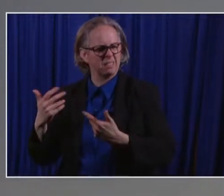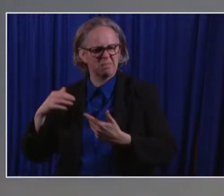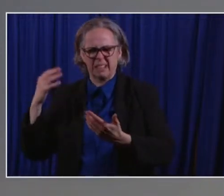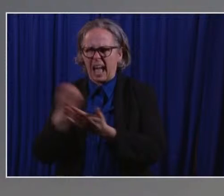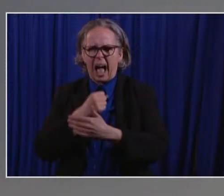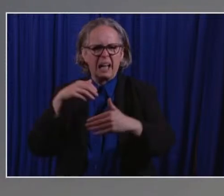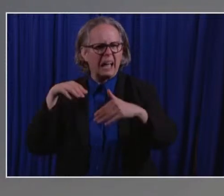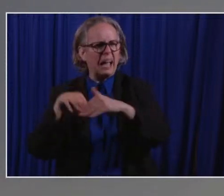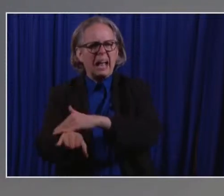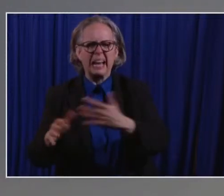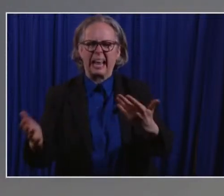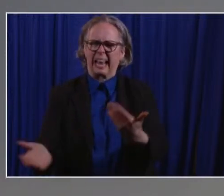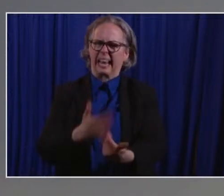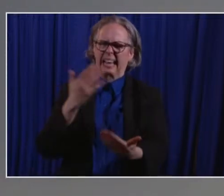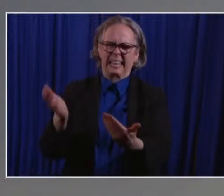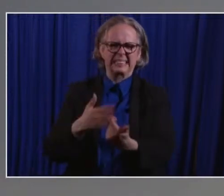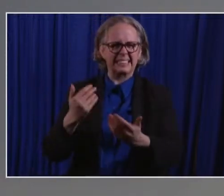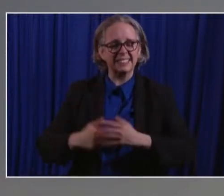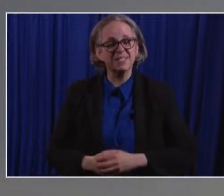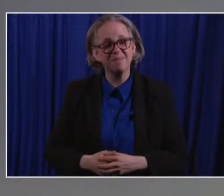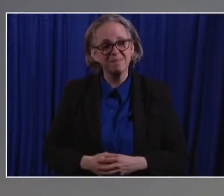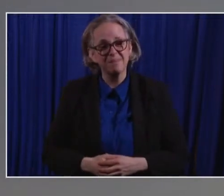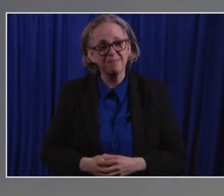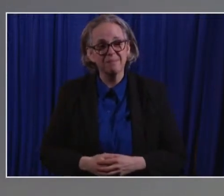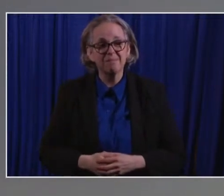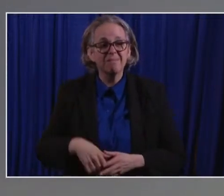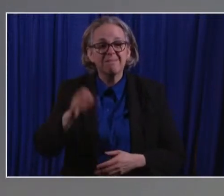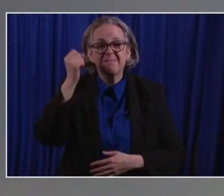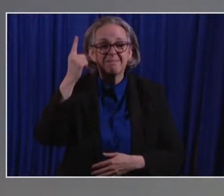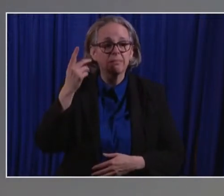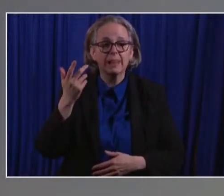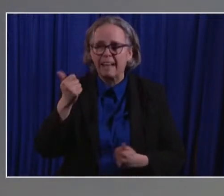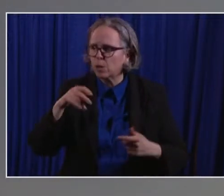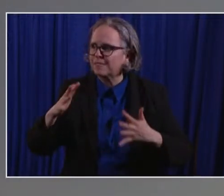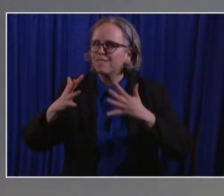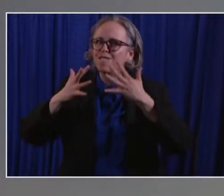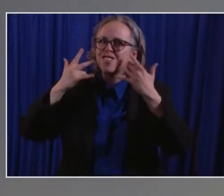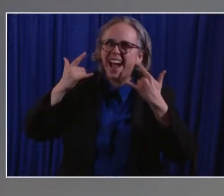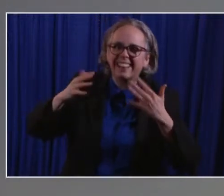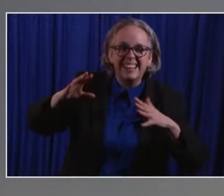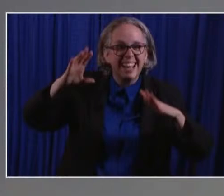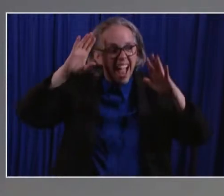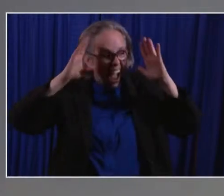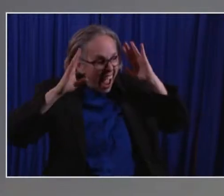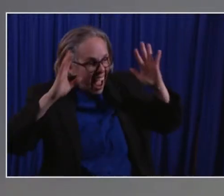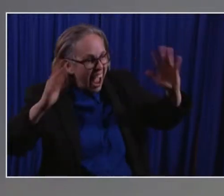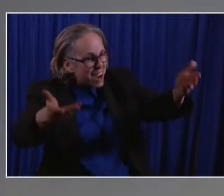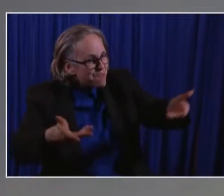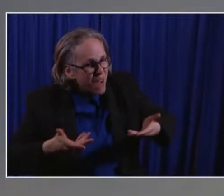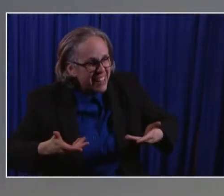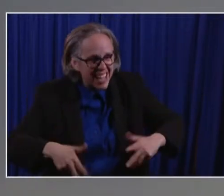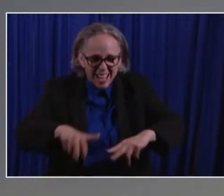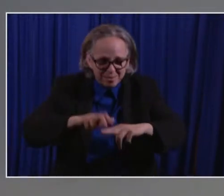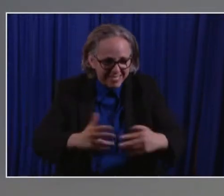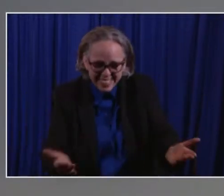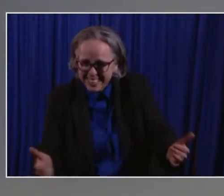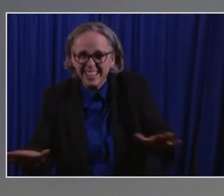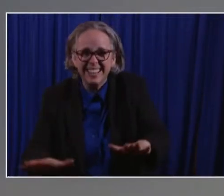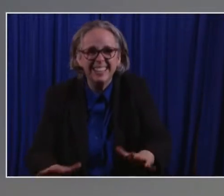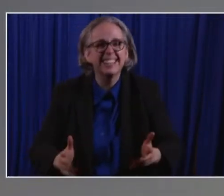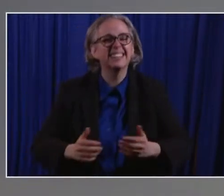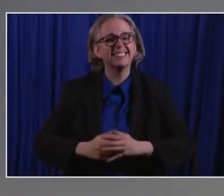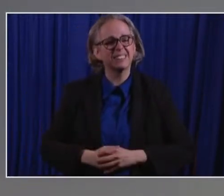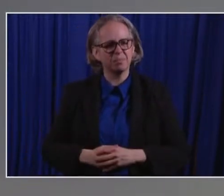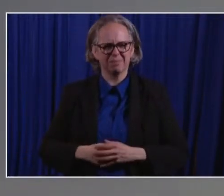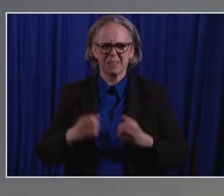building, as you walk in, everybody's greeting you with a smile, and the place is filled with people